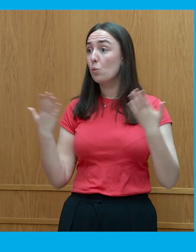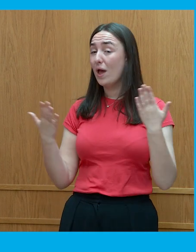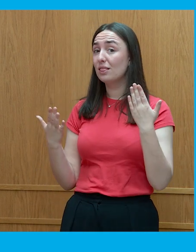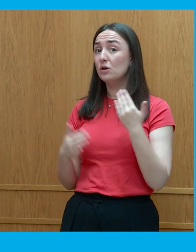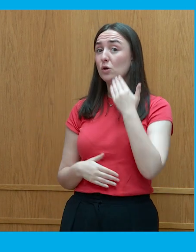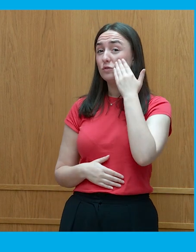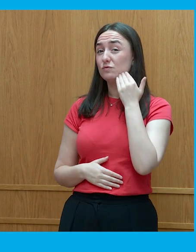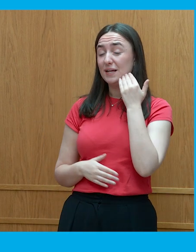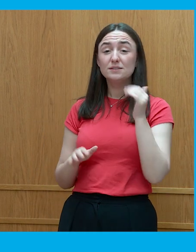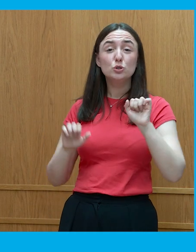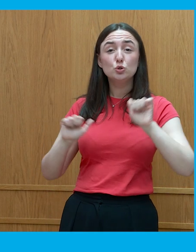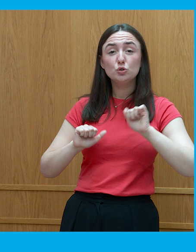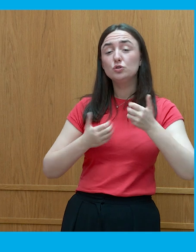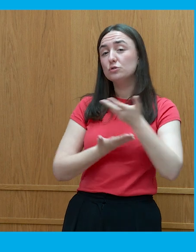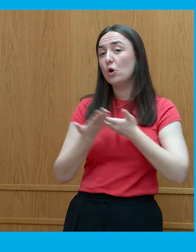much.